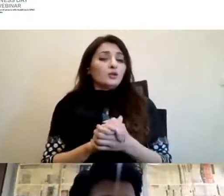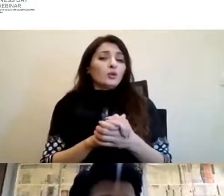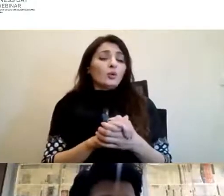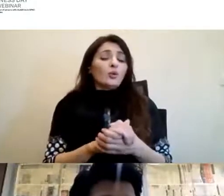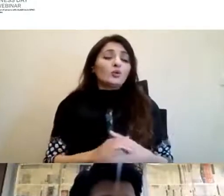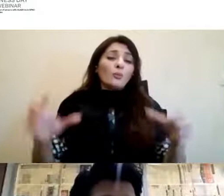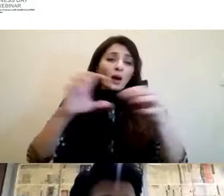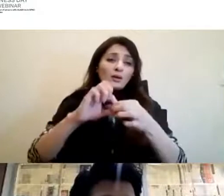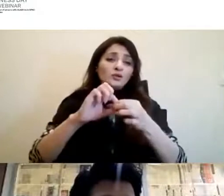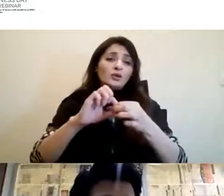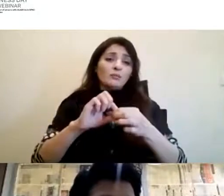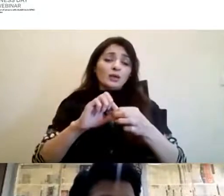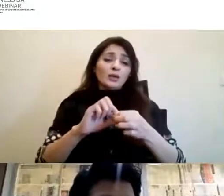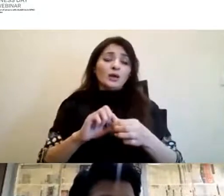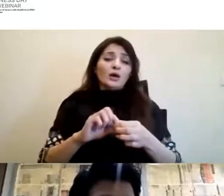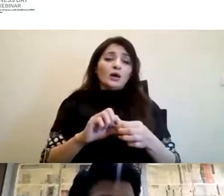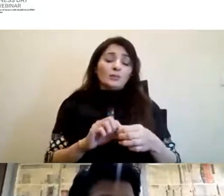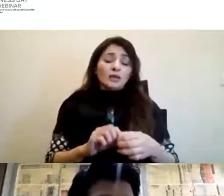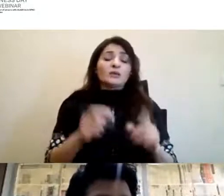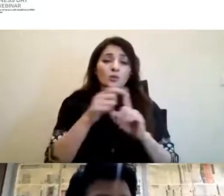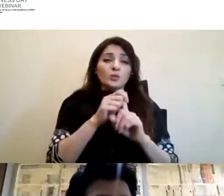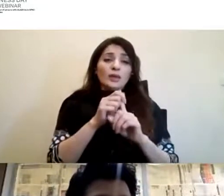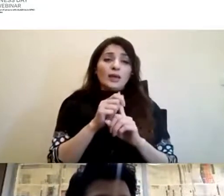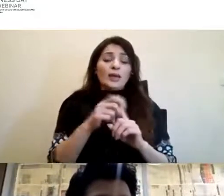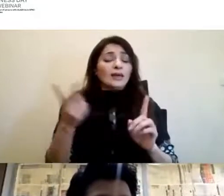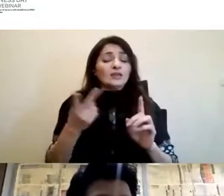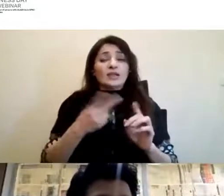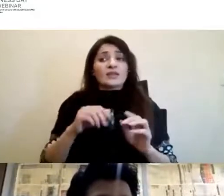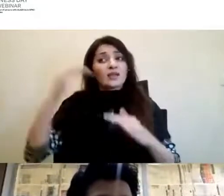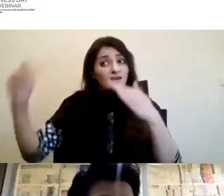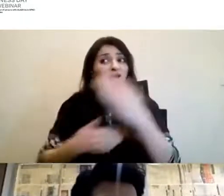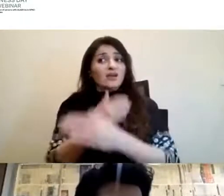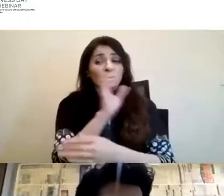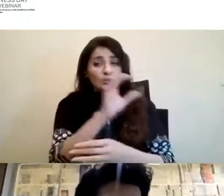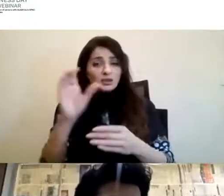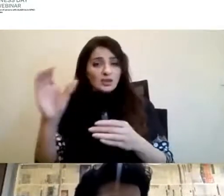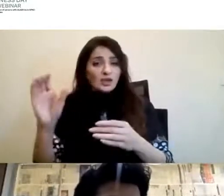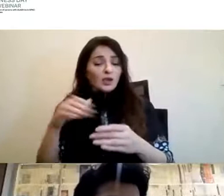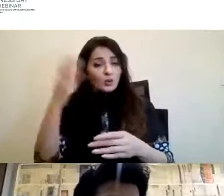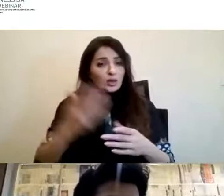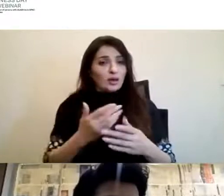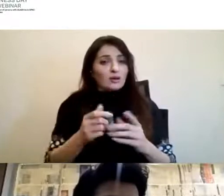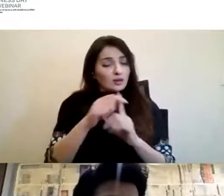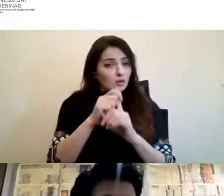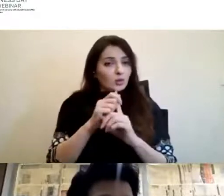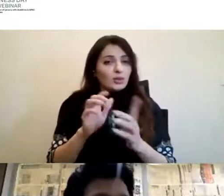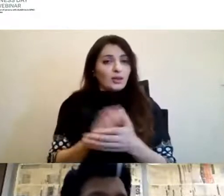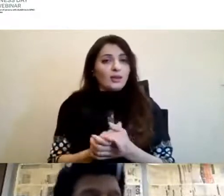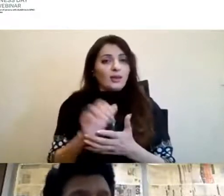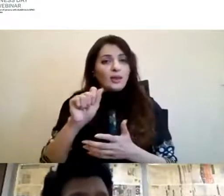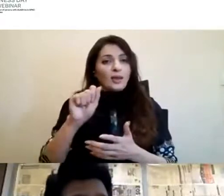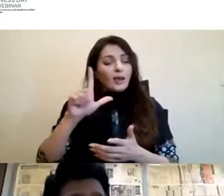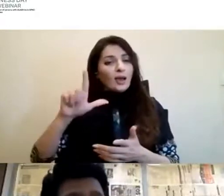to innovation that we've seen in digital assistive tech in the past few years. Ali, from